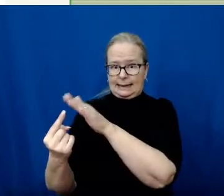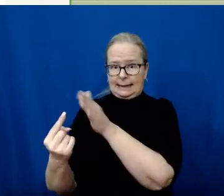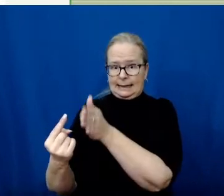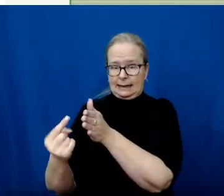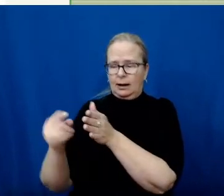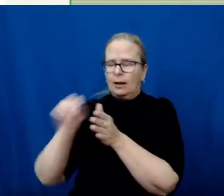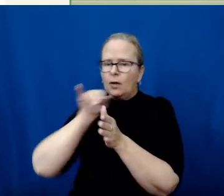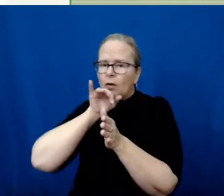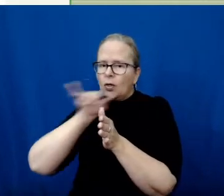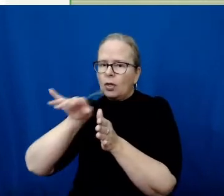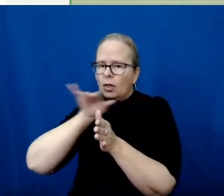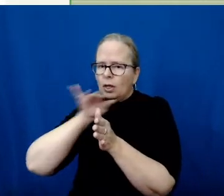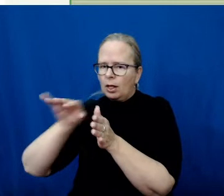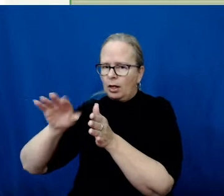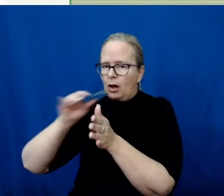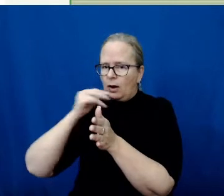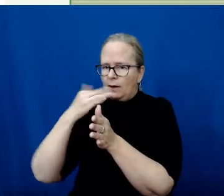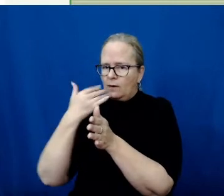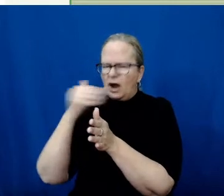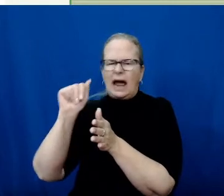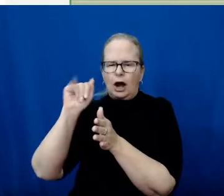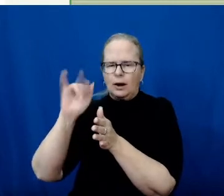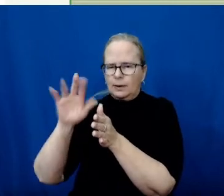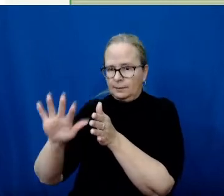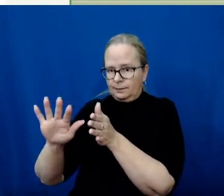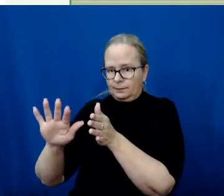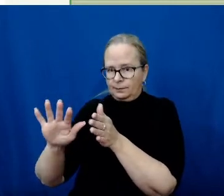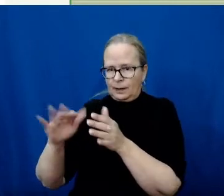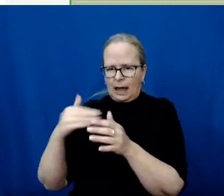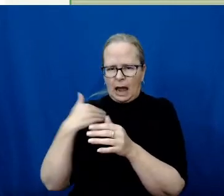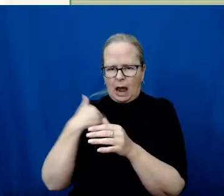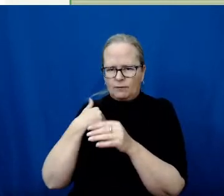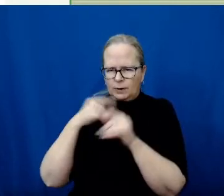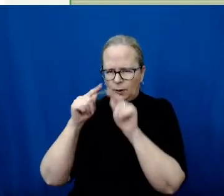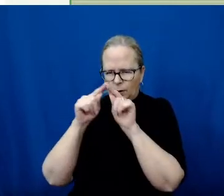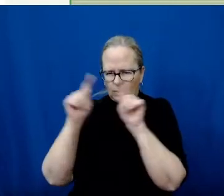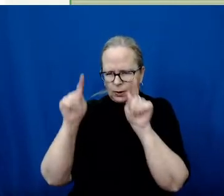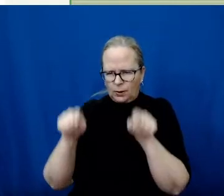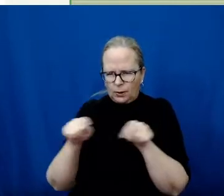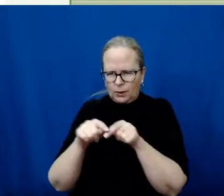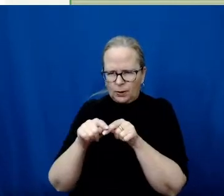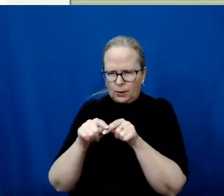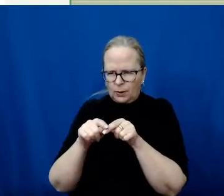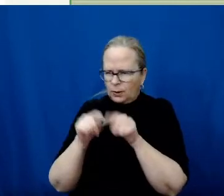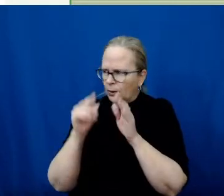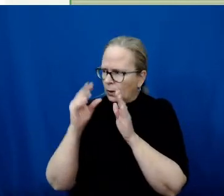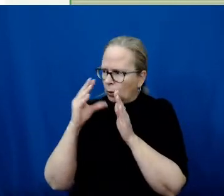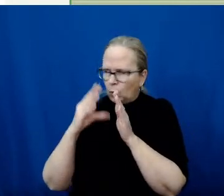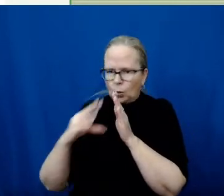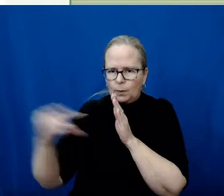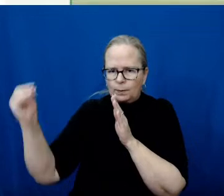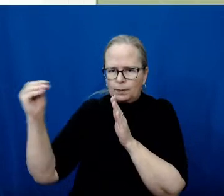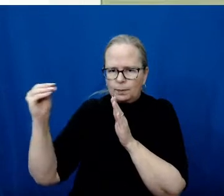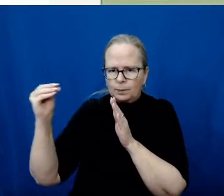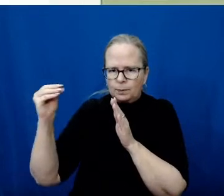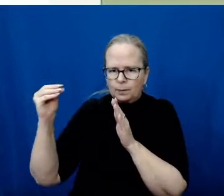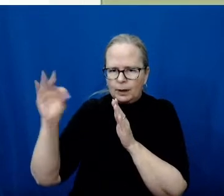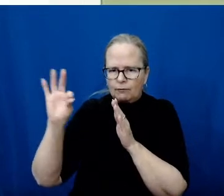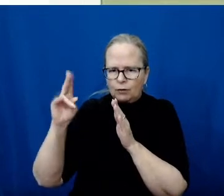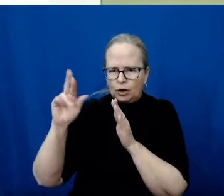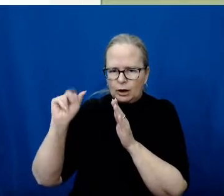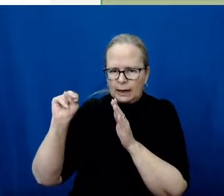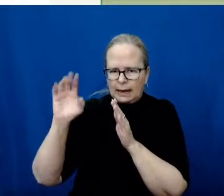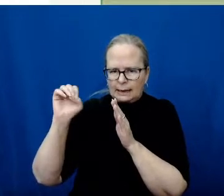furnace, pass through some type of a filter, and we'll talk about that later, and then be redistributed back into the